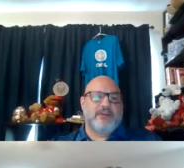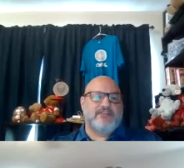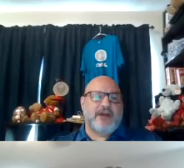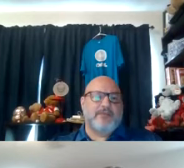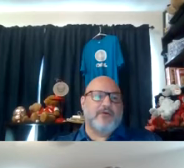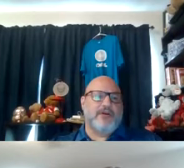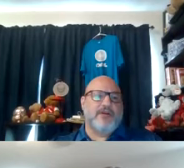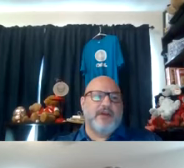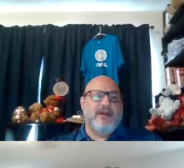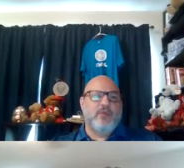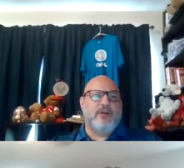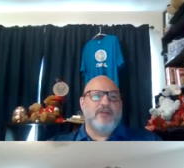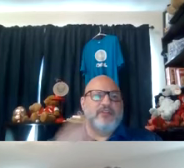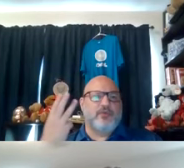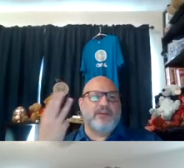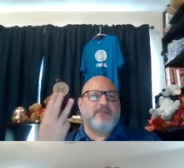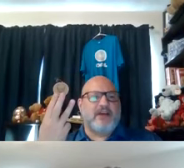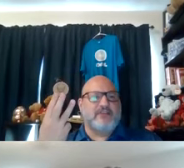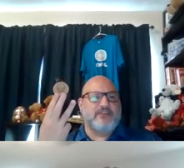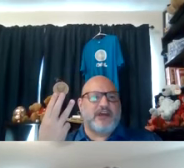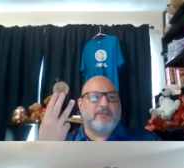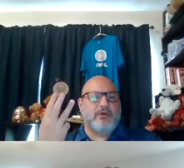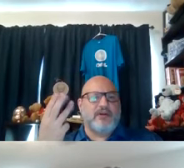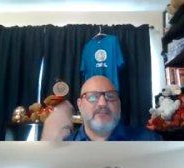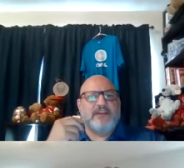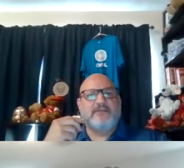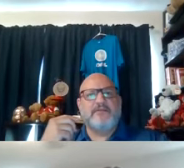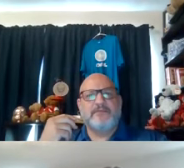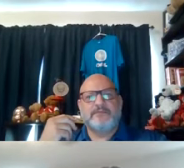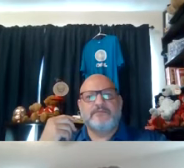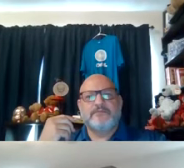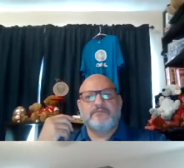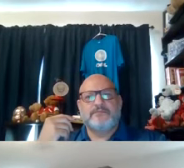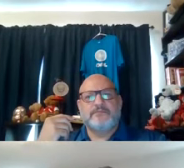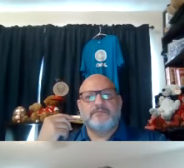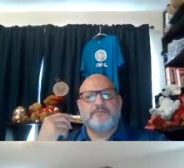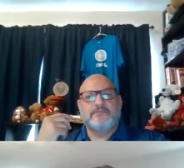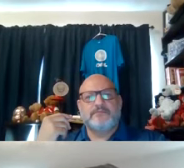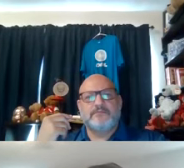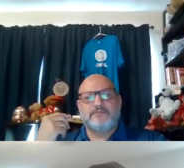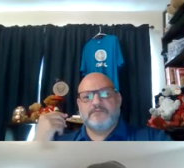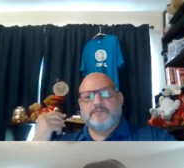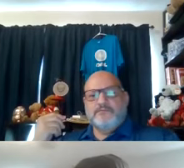Yeah, we hit a stop codon. And what are the three possible stop codons again?